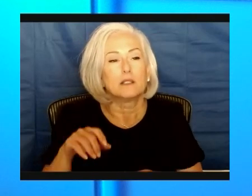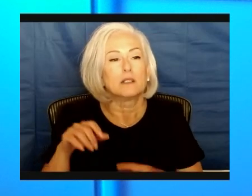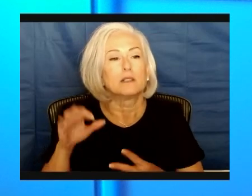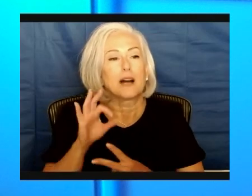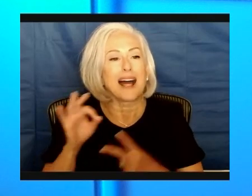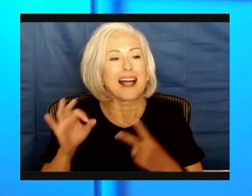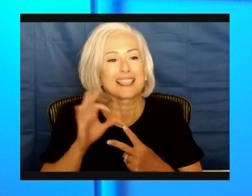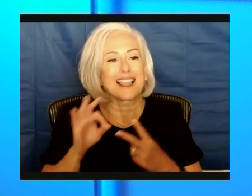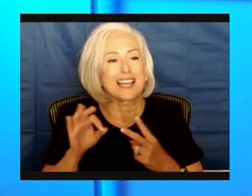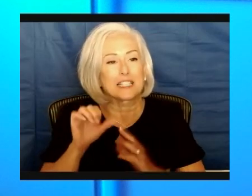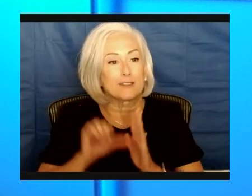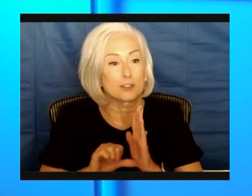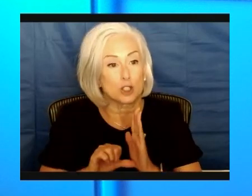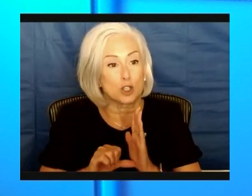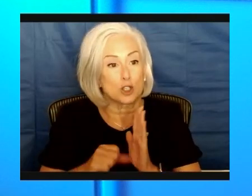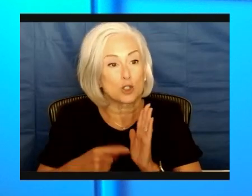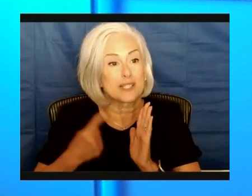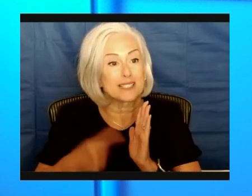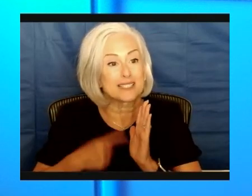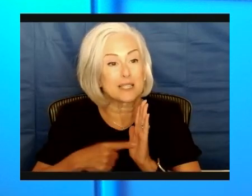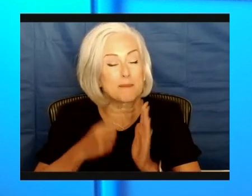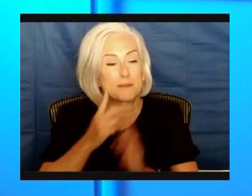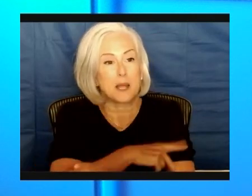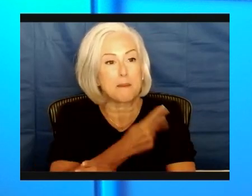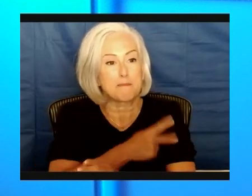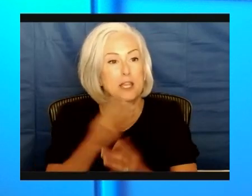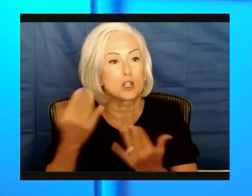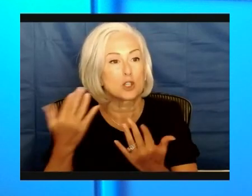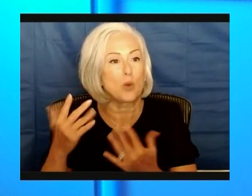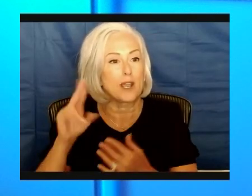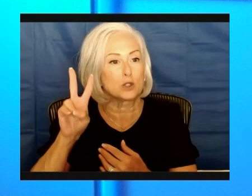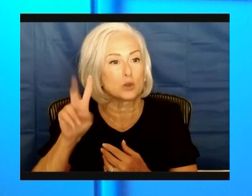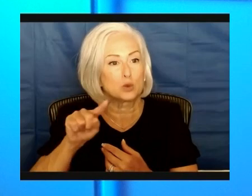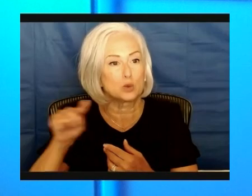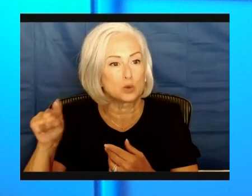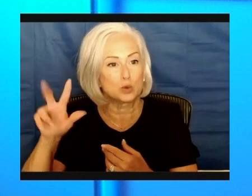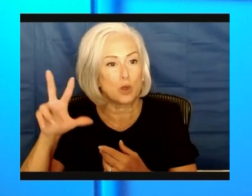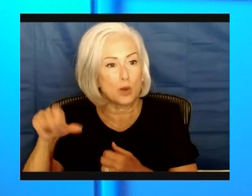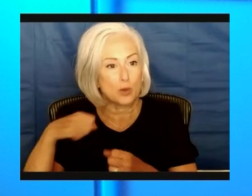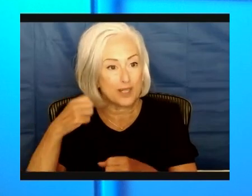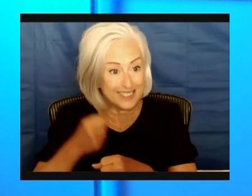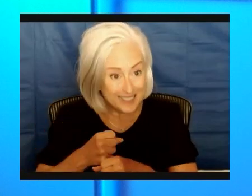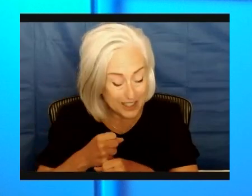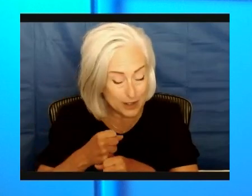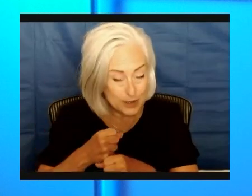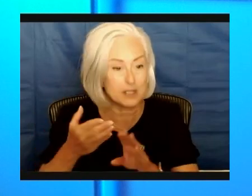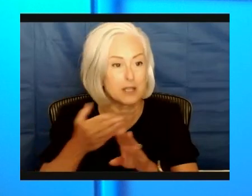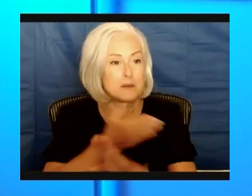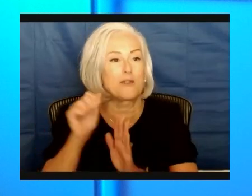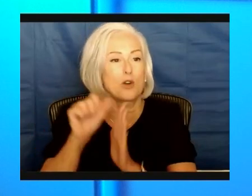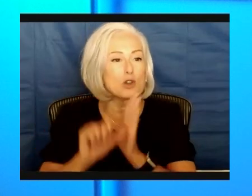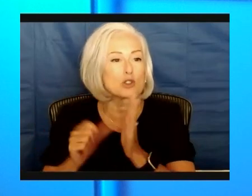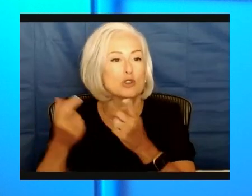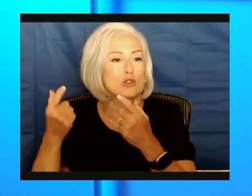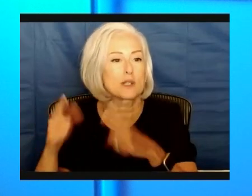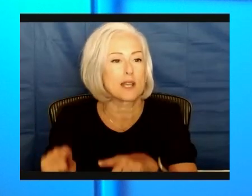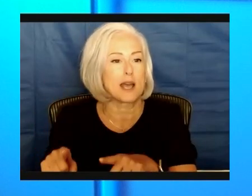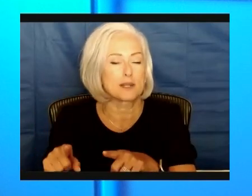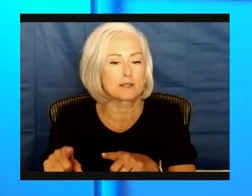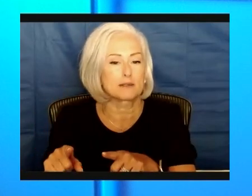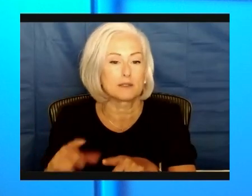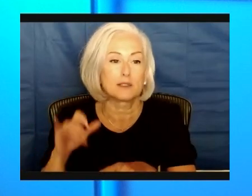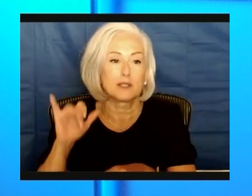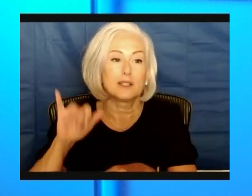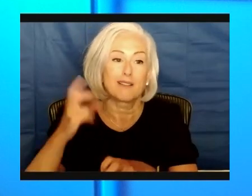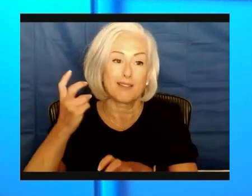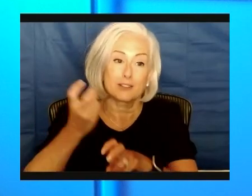patient waiting up to 2-3 years. So that is a very difficult situation for